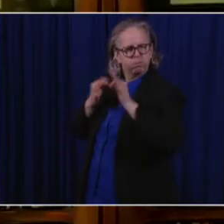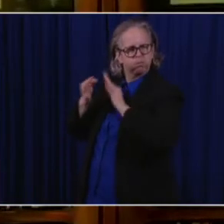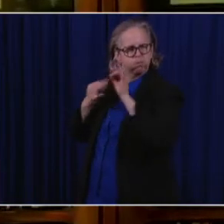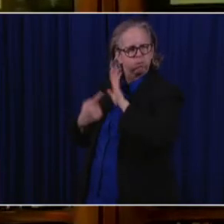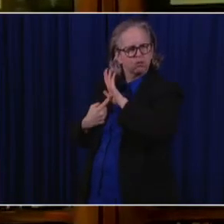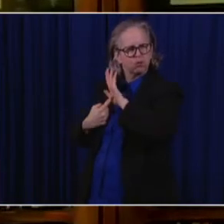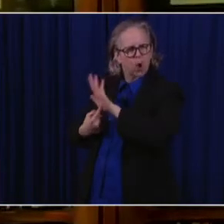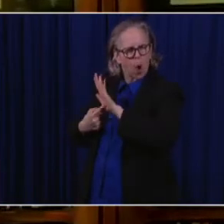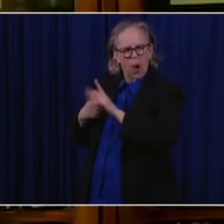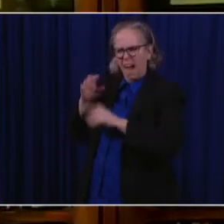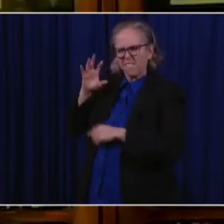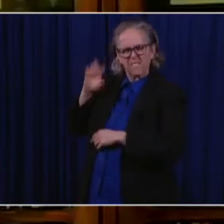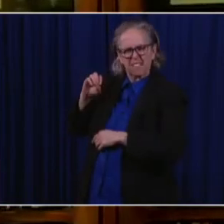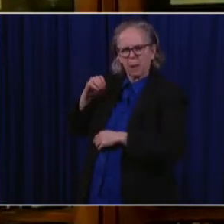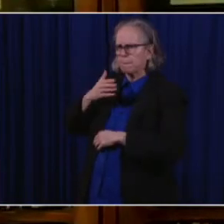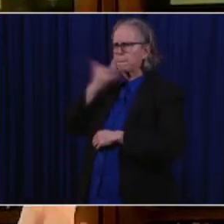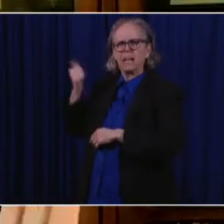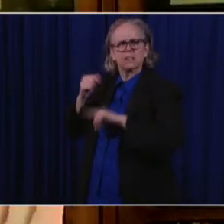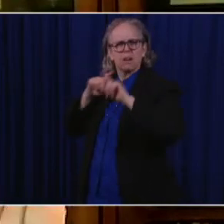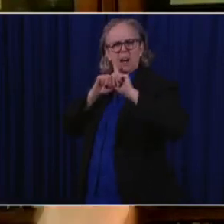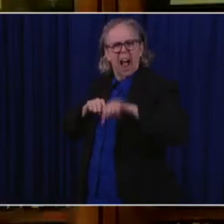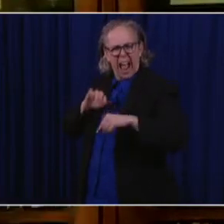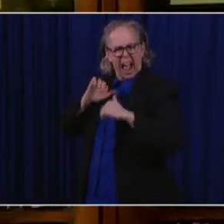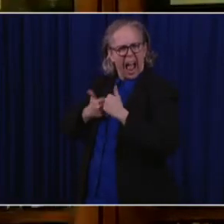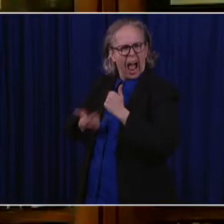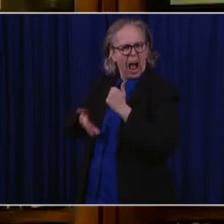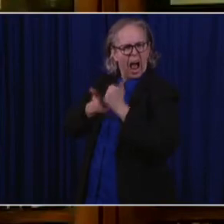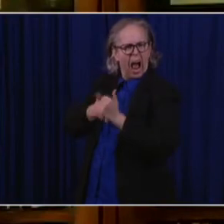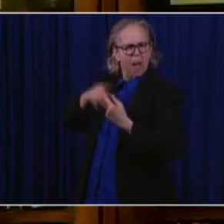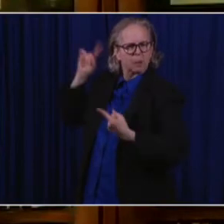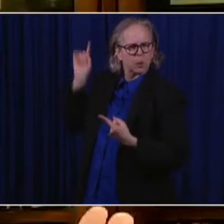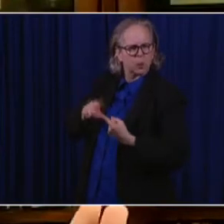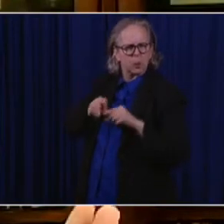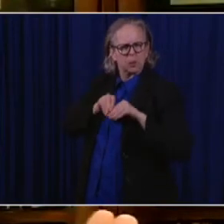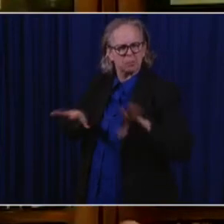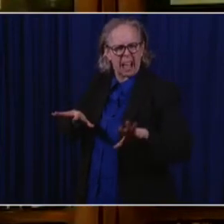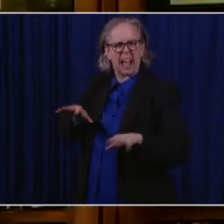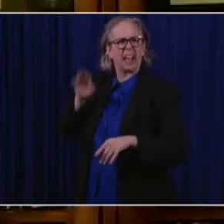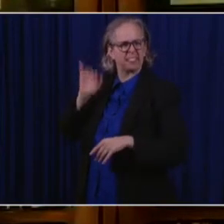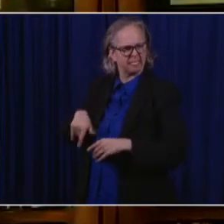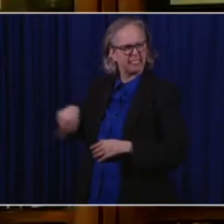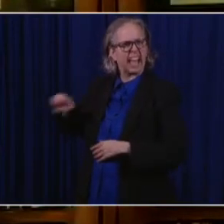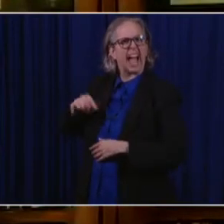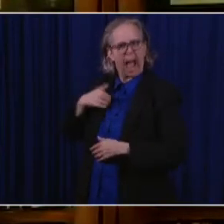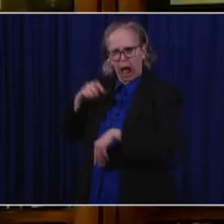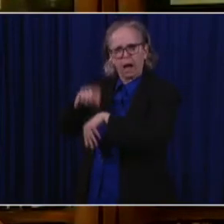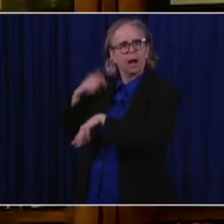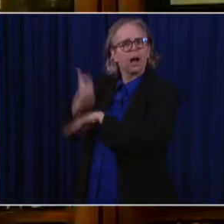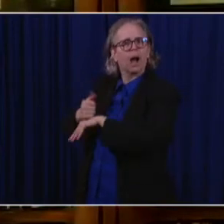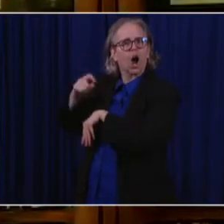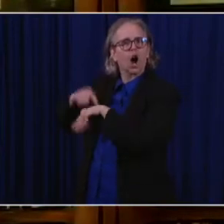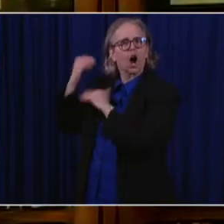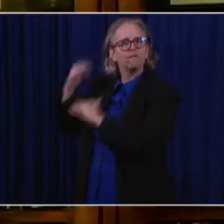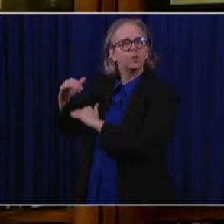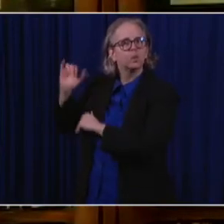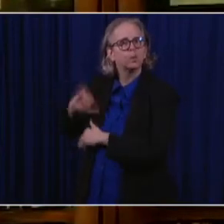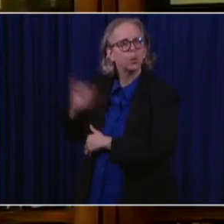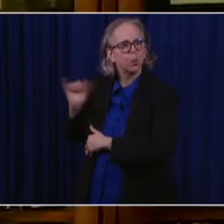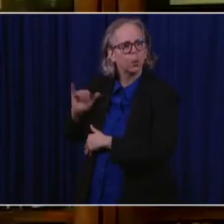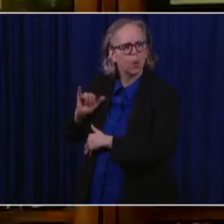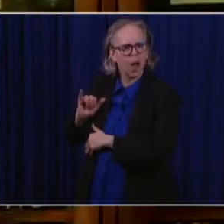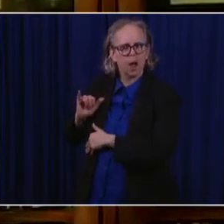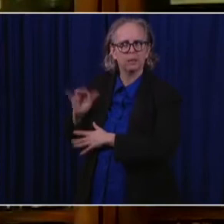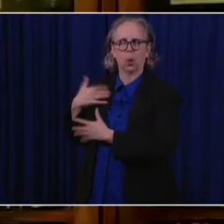pandemic. And that was right out of their playbook. They had staggered closures of businesses. That back then they were looking at how many people were on a